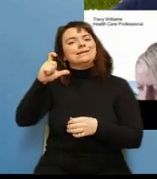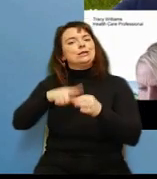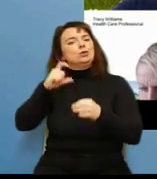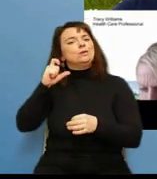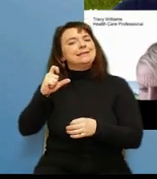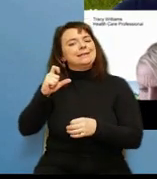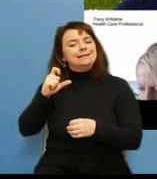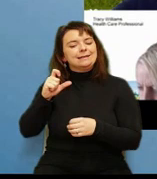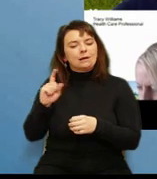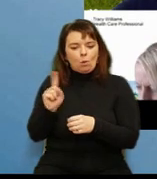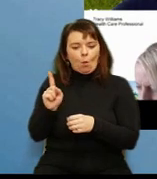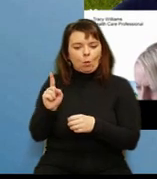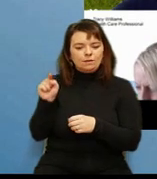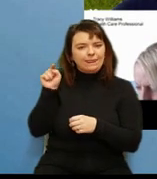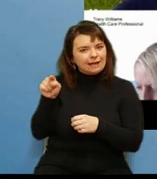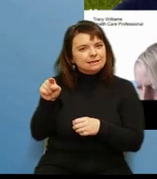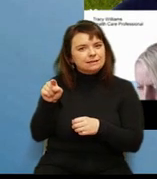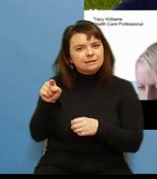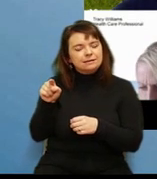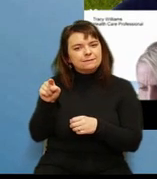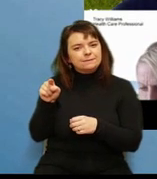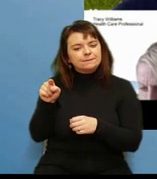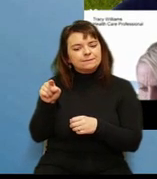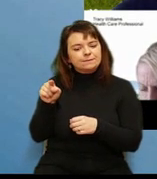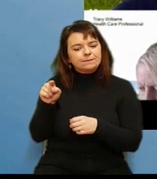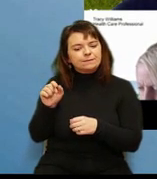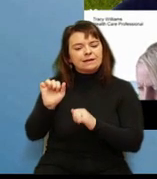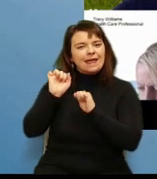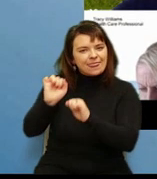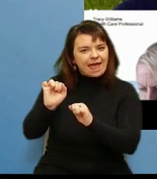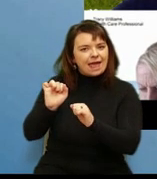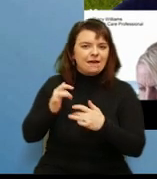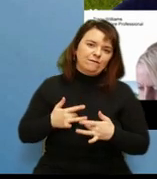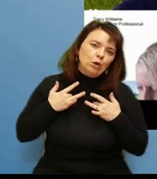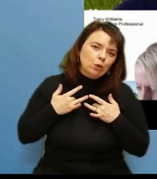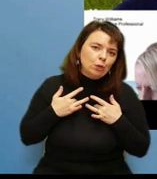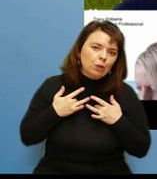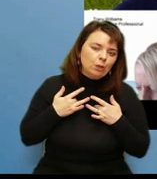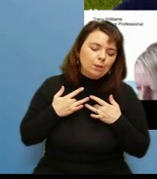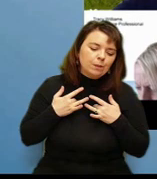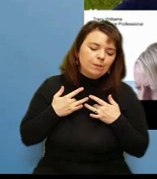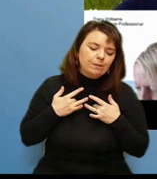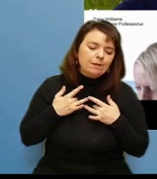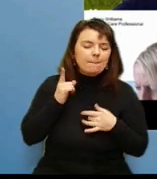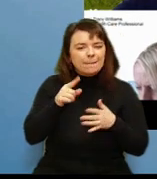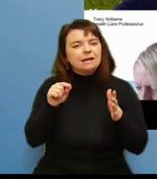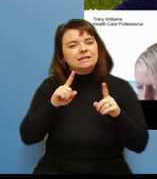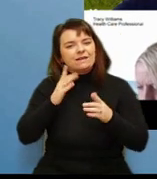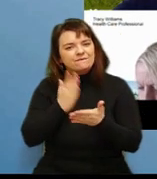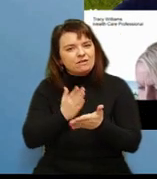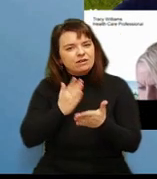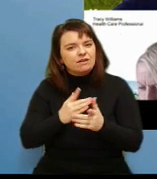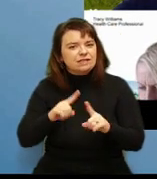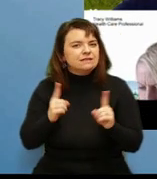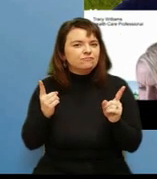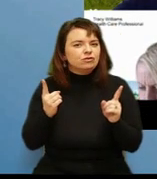get an idea of what a CQC inspection or a regulatory inspection would would come to as